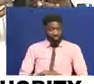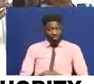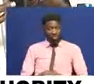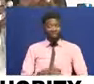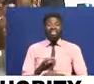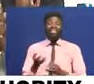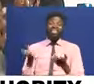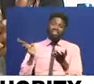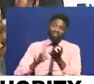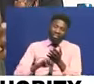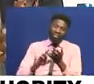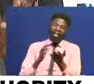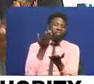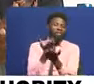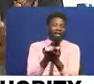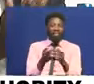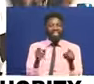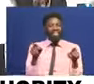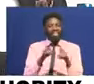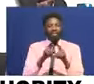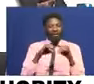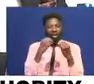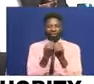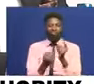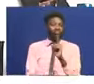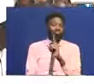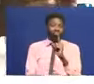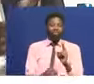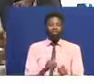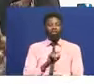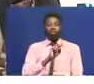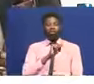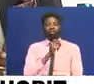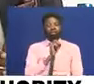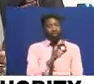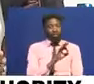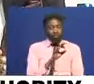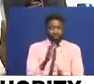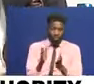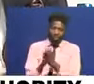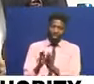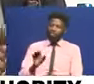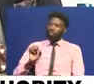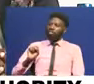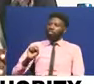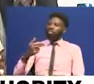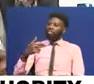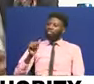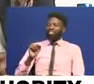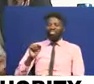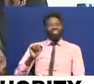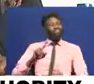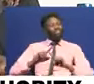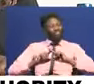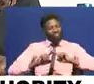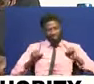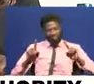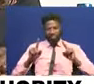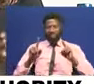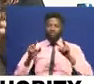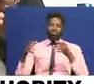it implies that it's the same organization. It is not. Mm-hmm. The National Health Insurance Fund and the Social Health Authority are different bodies. They're two different bodies. Entities.